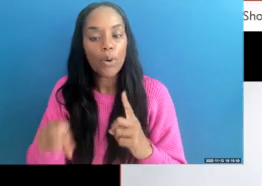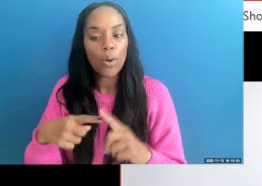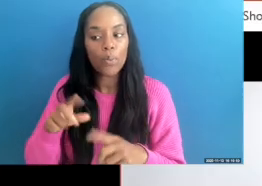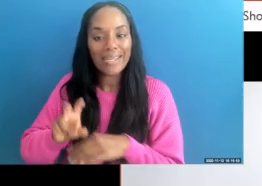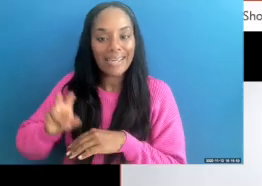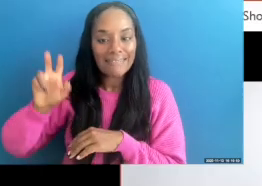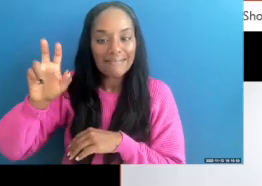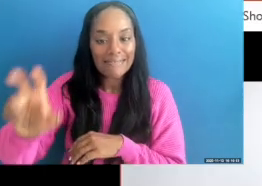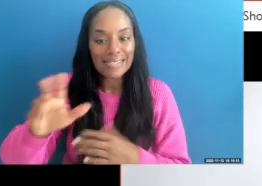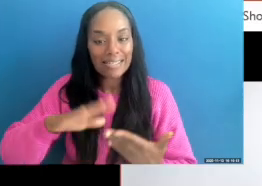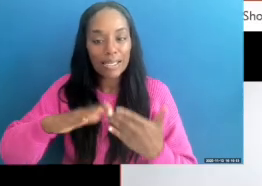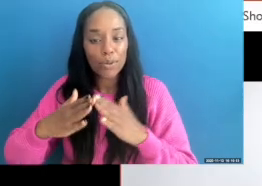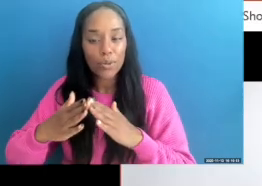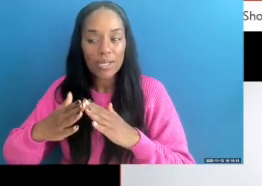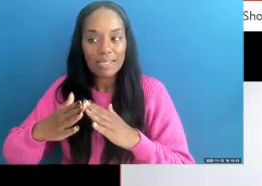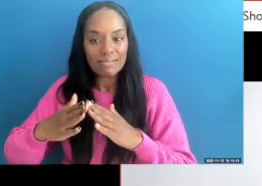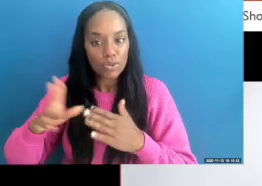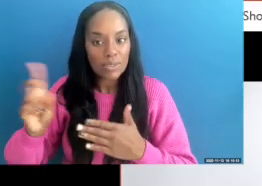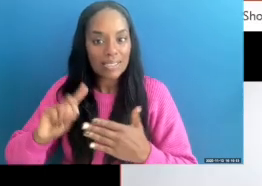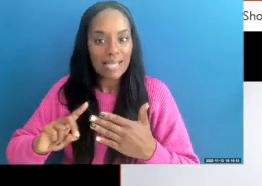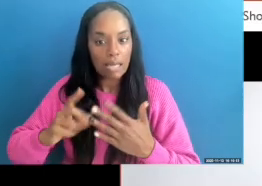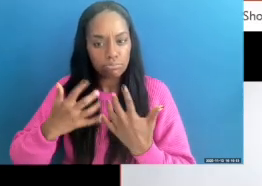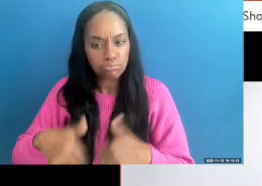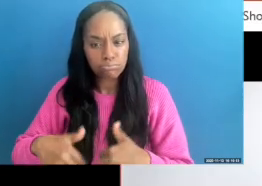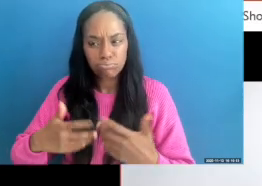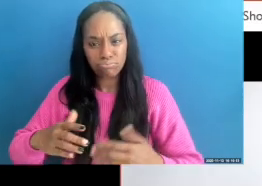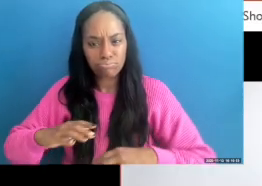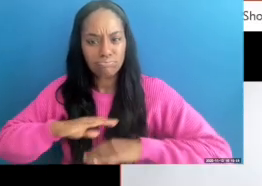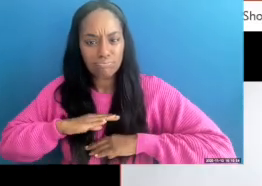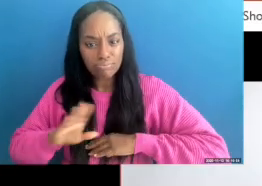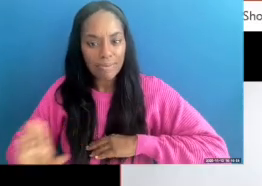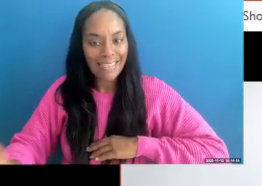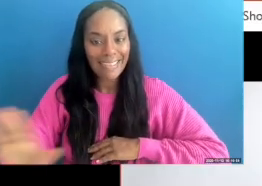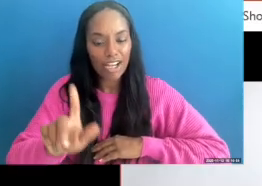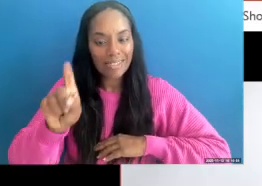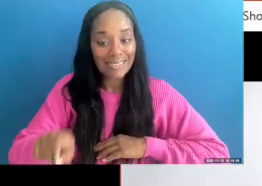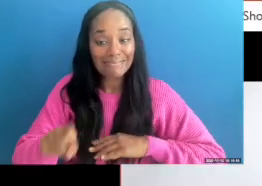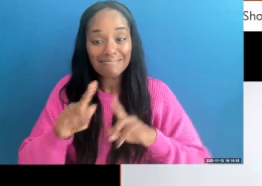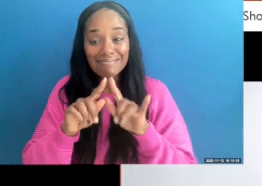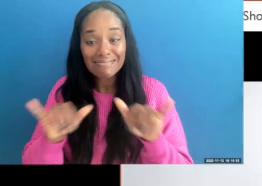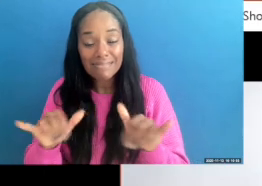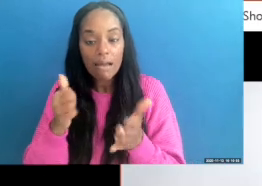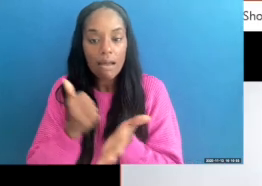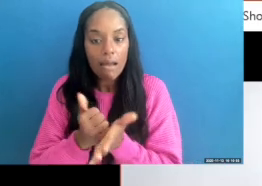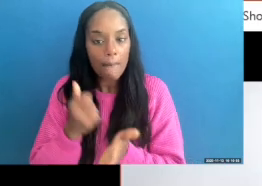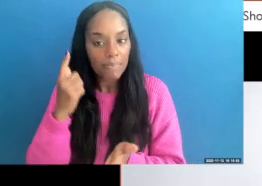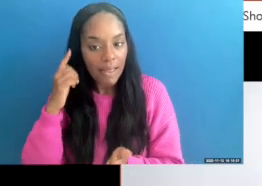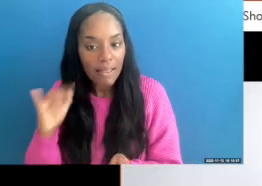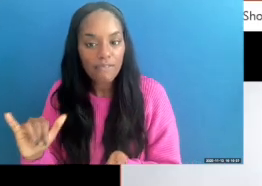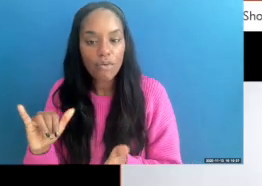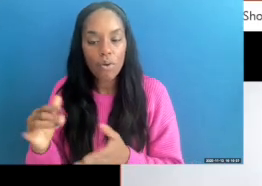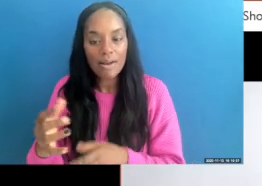in communities to design solutions that truly meet their needs while helping